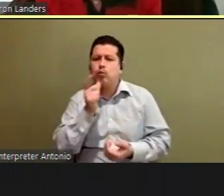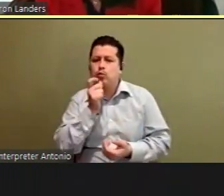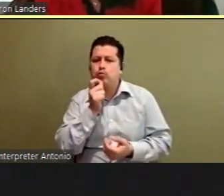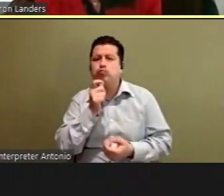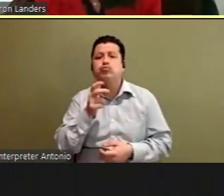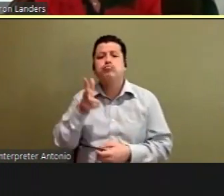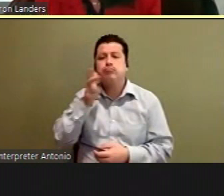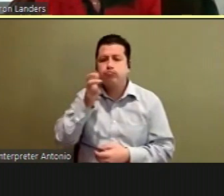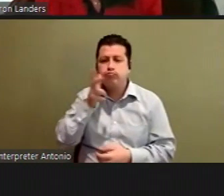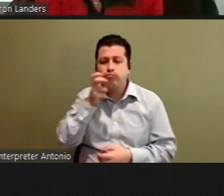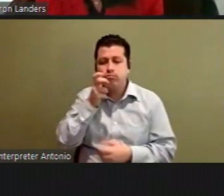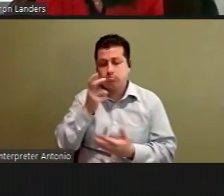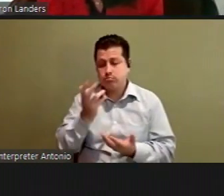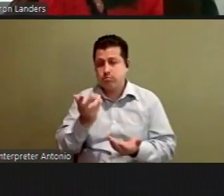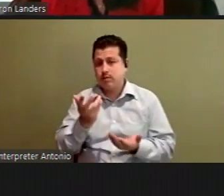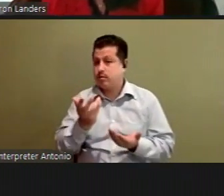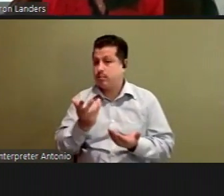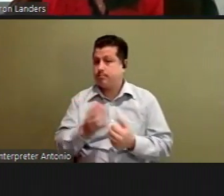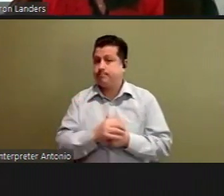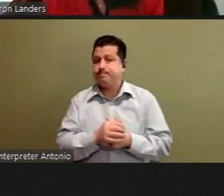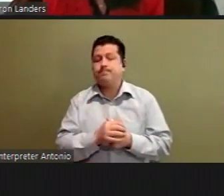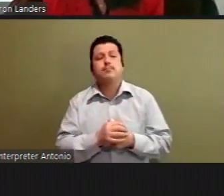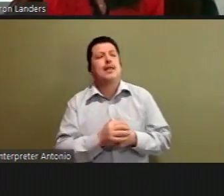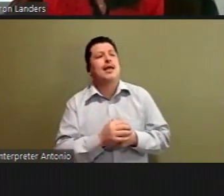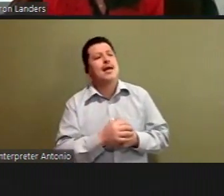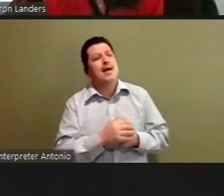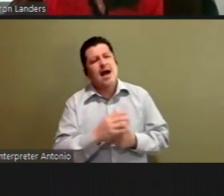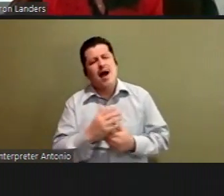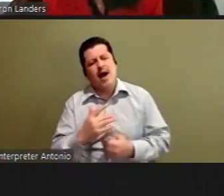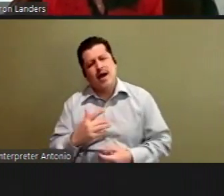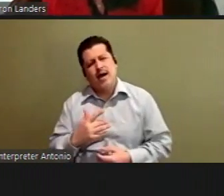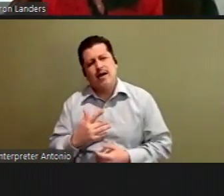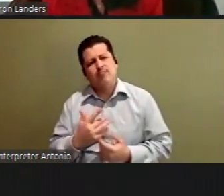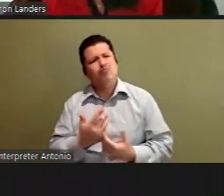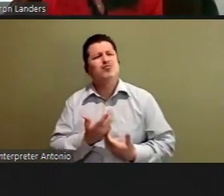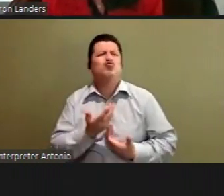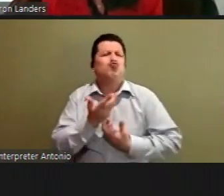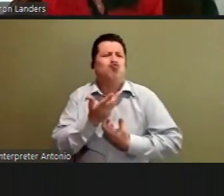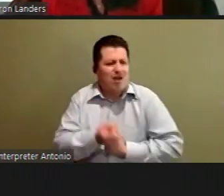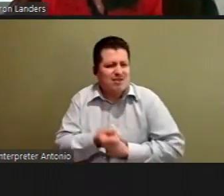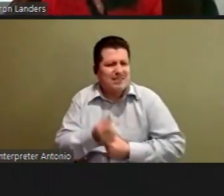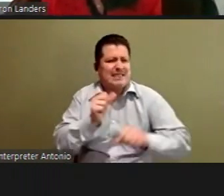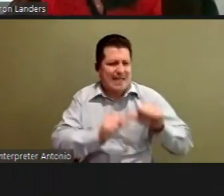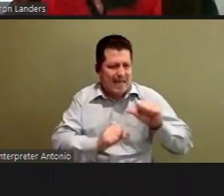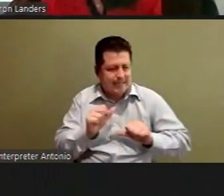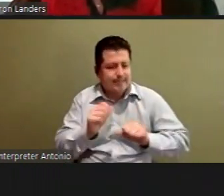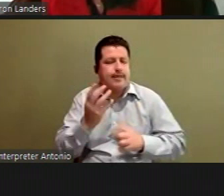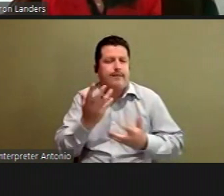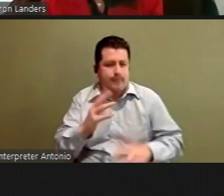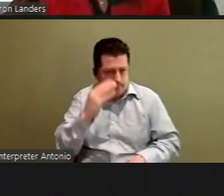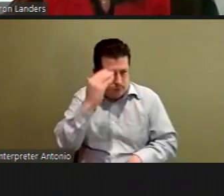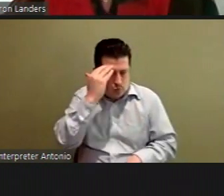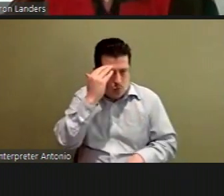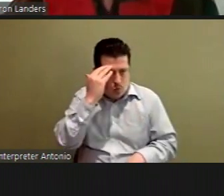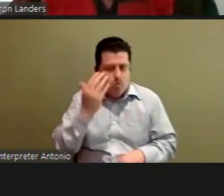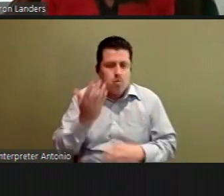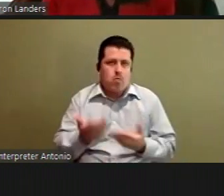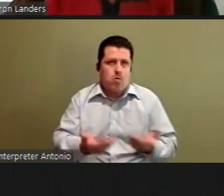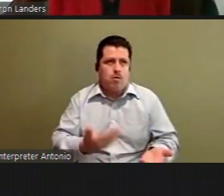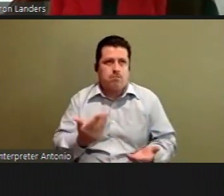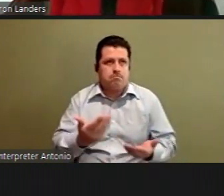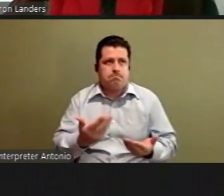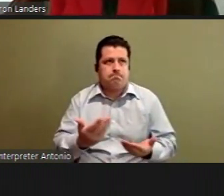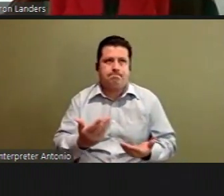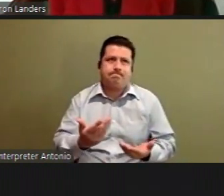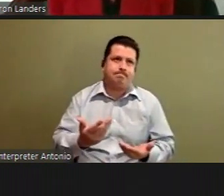hear? I guess the main point is trust the science. I know that there's a lot of